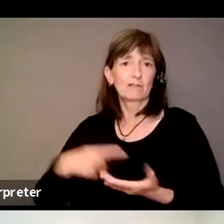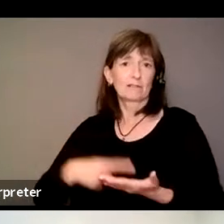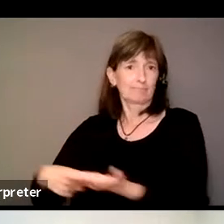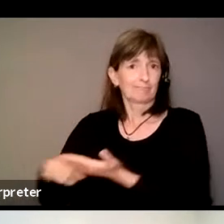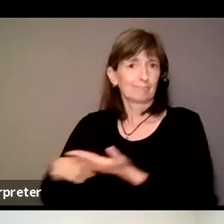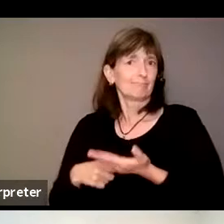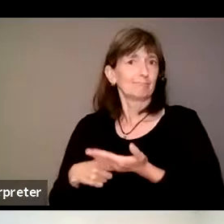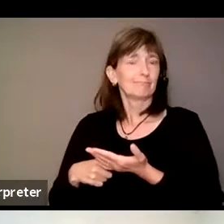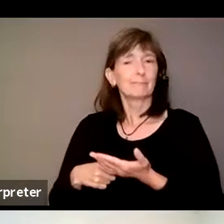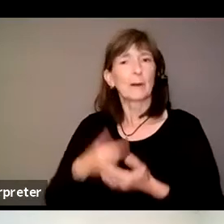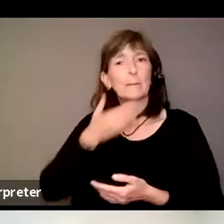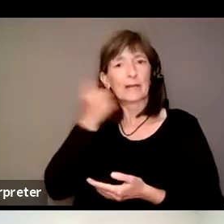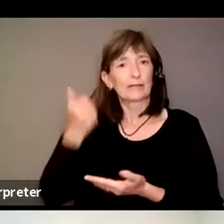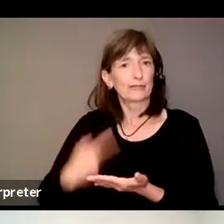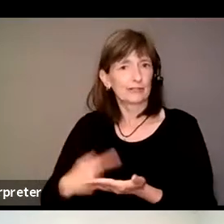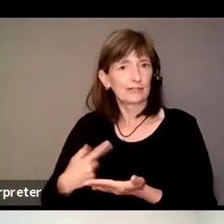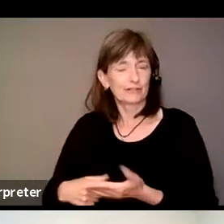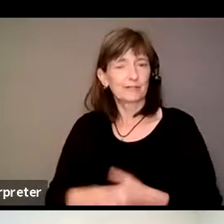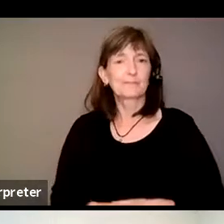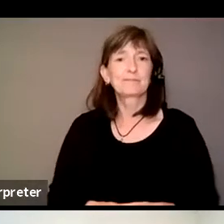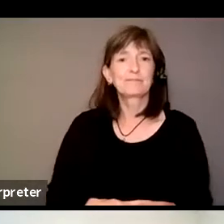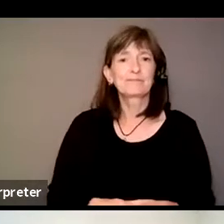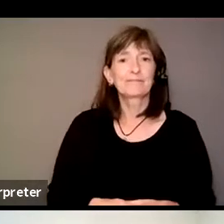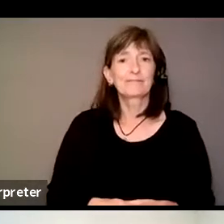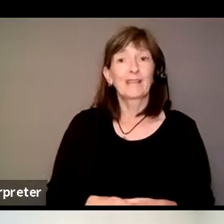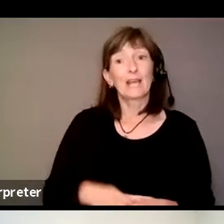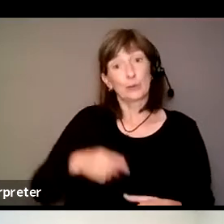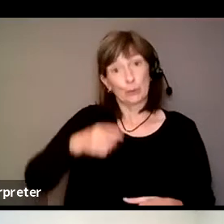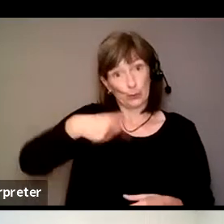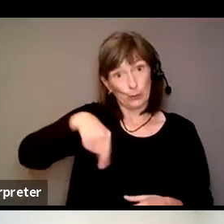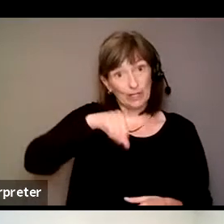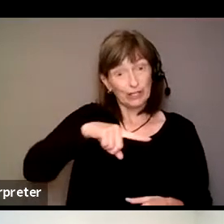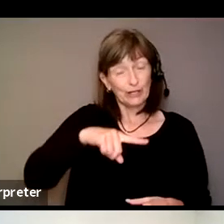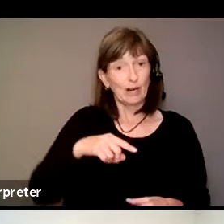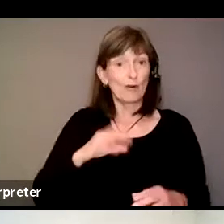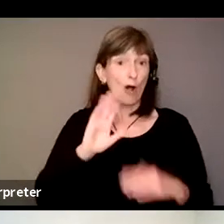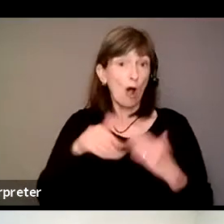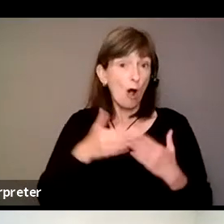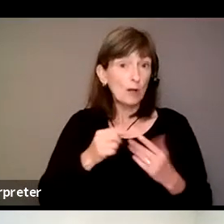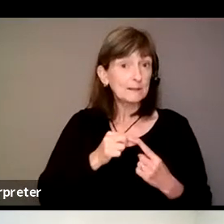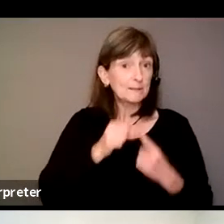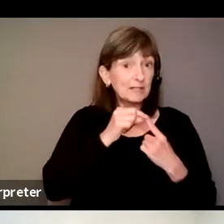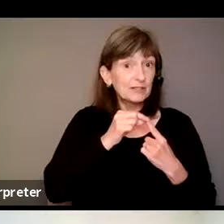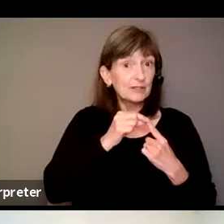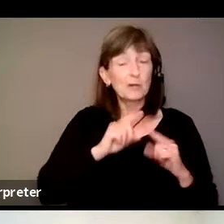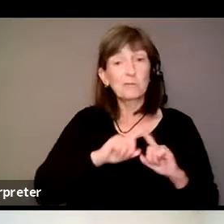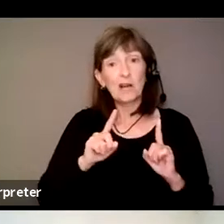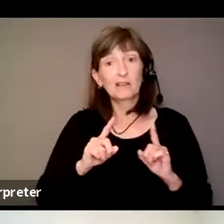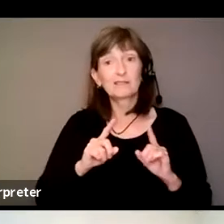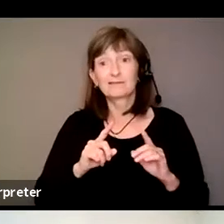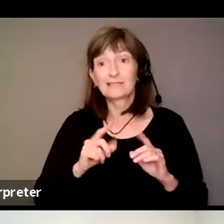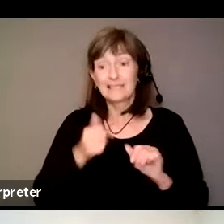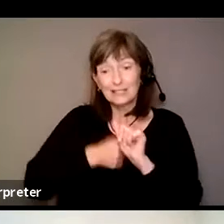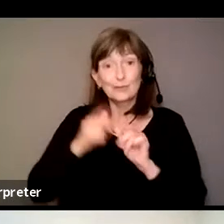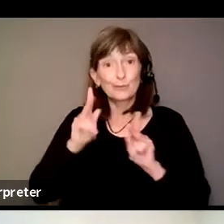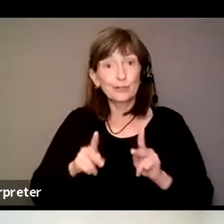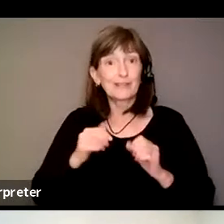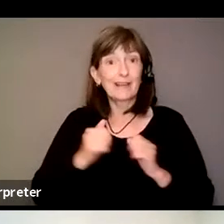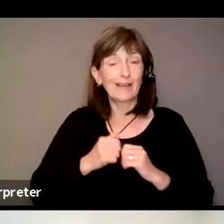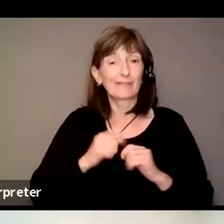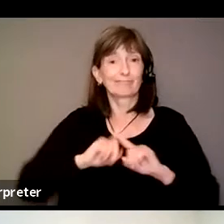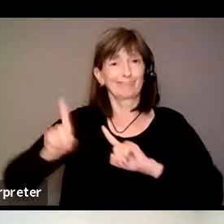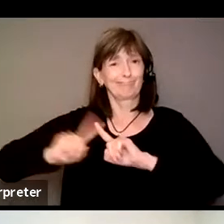and as unique as each of us are, we all have that many unique perspectives. So it's important